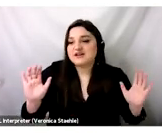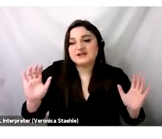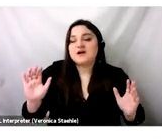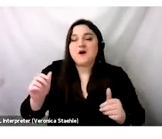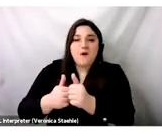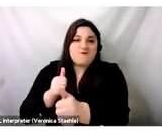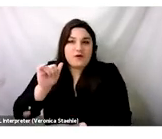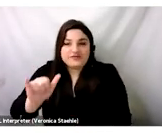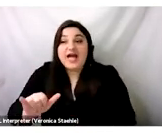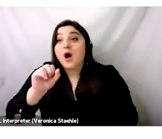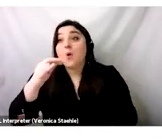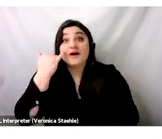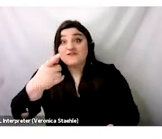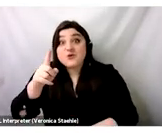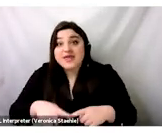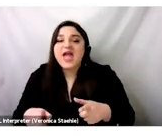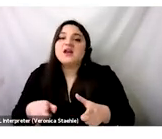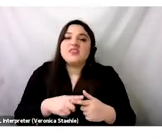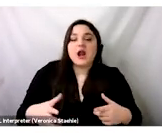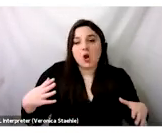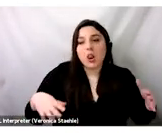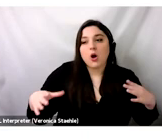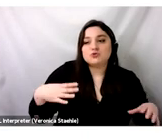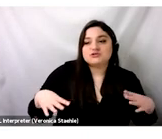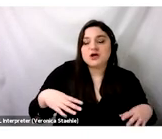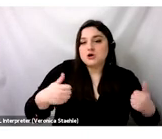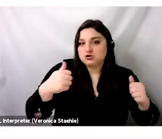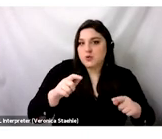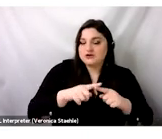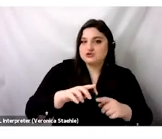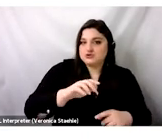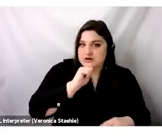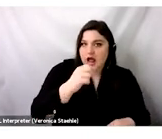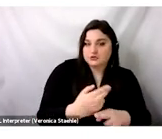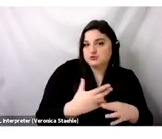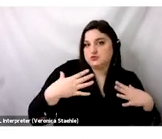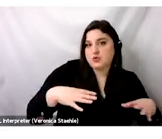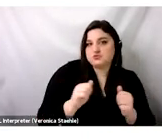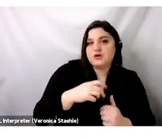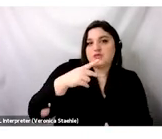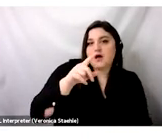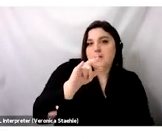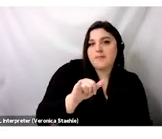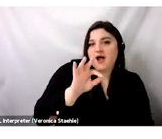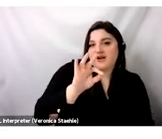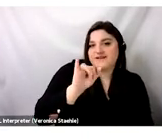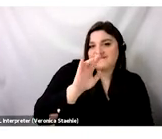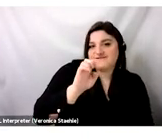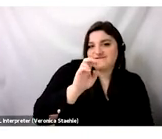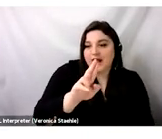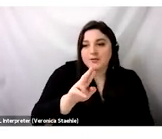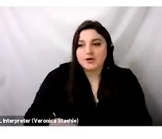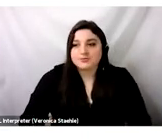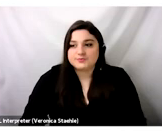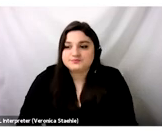clothes is a big one. Like try to use clothing that is not a polyfiber. So that's what I prioritize. And, you know, I didn't